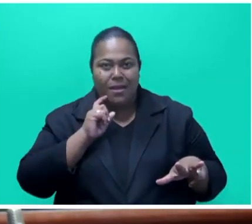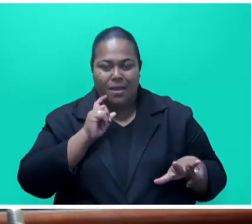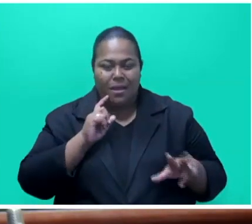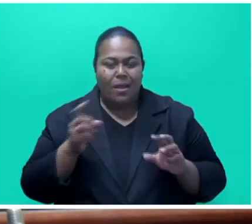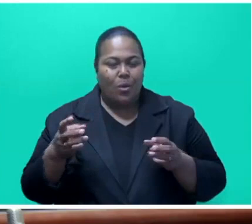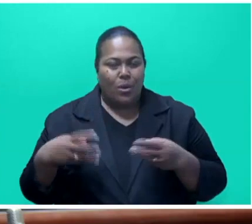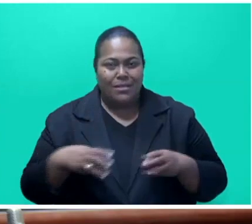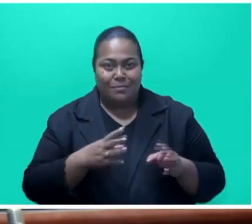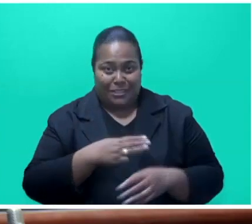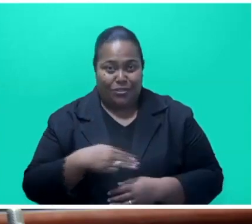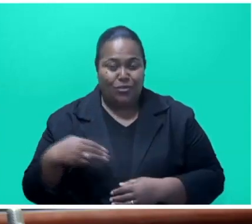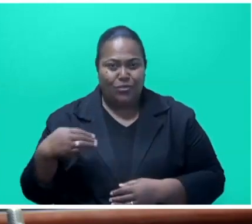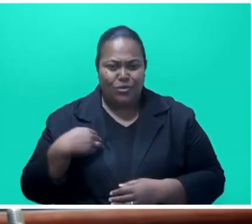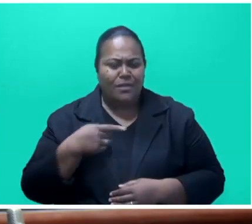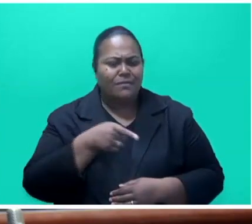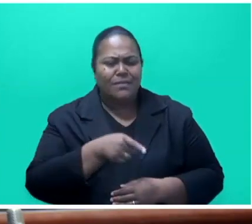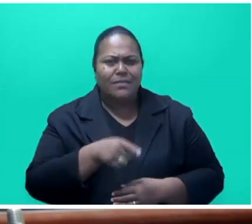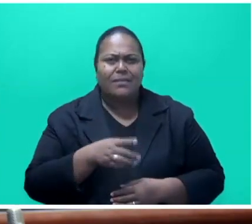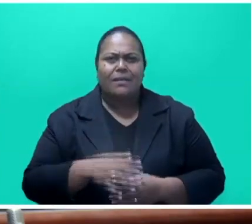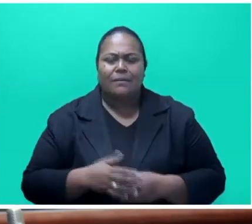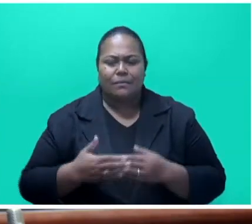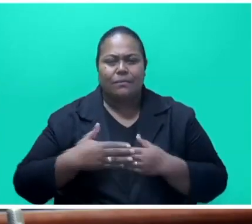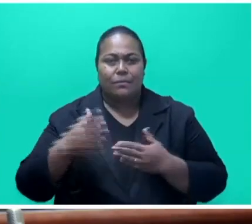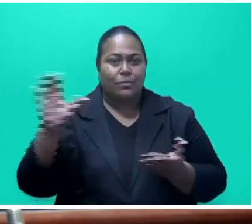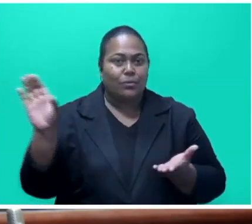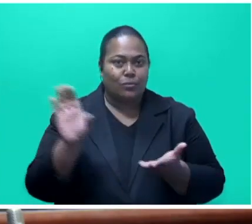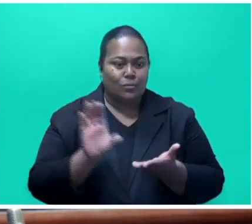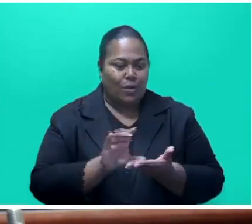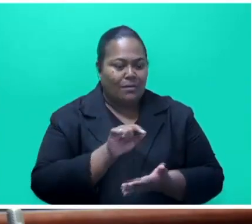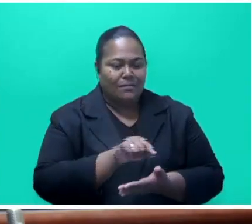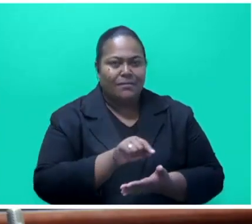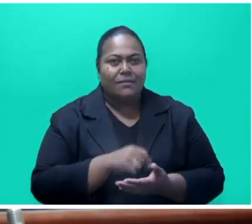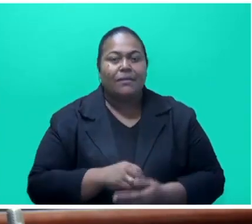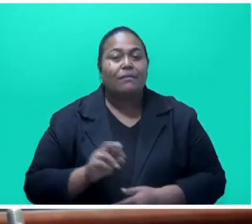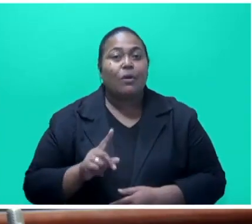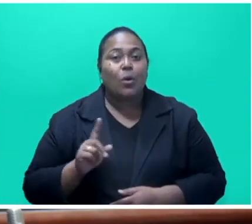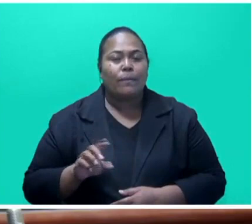agency for the grant of Euro